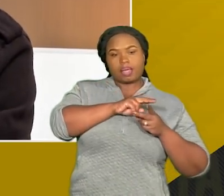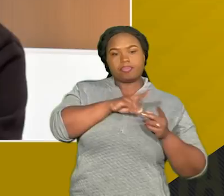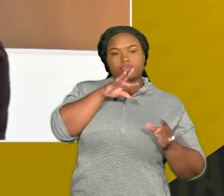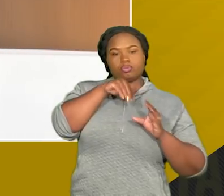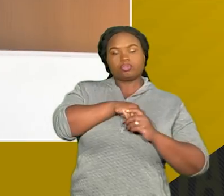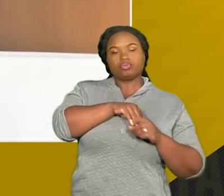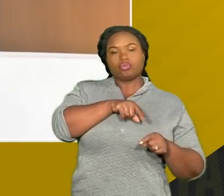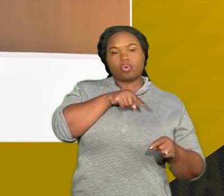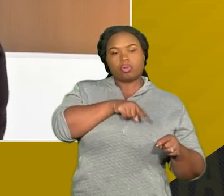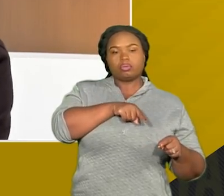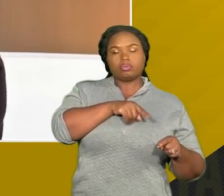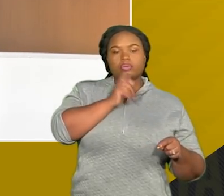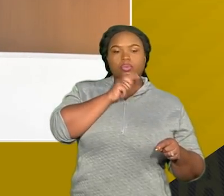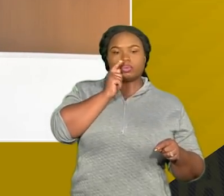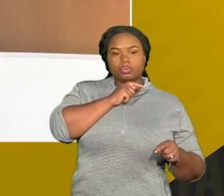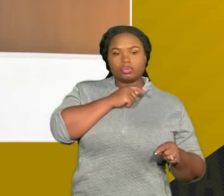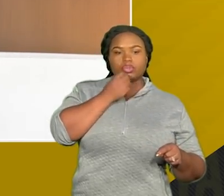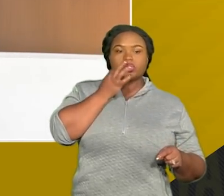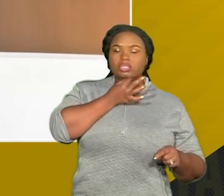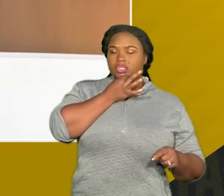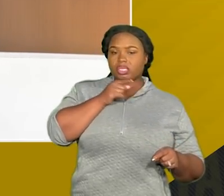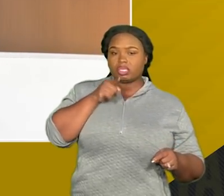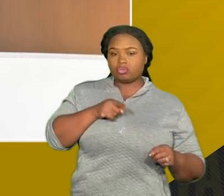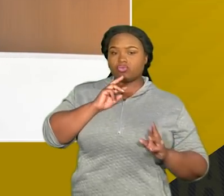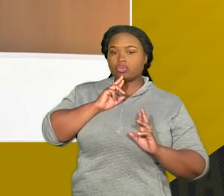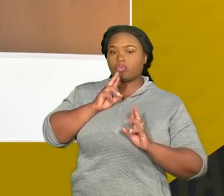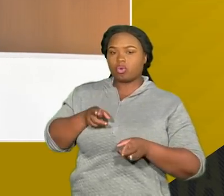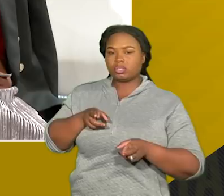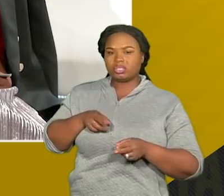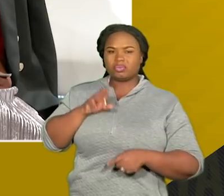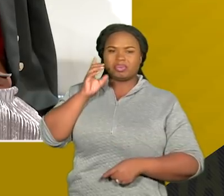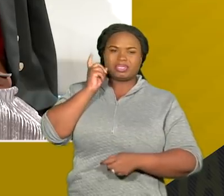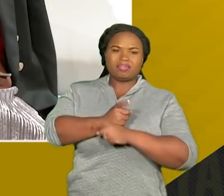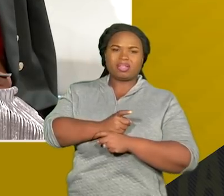said police station that what are in the report. So